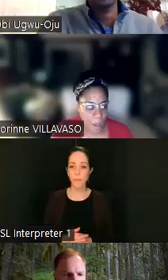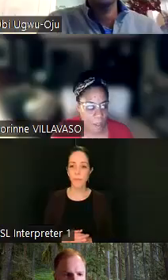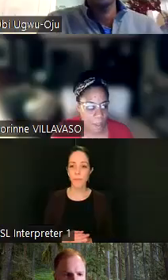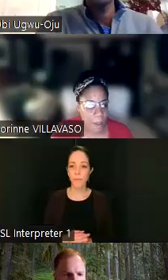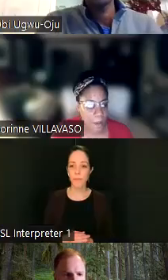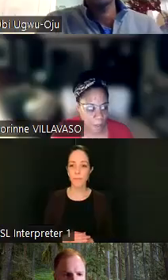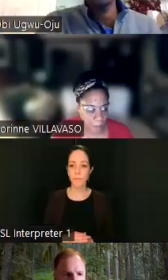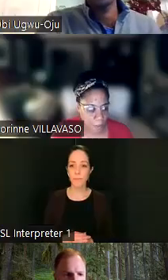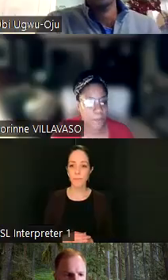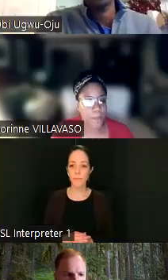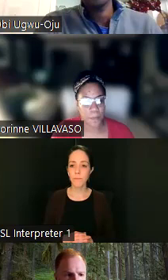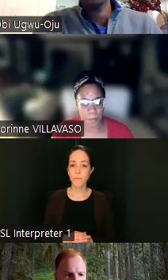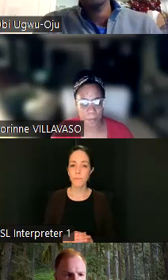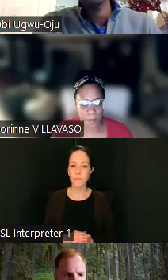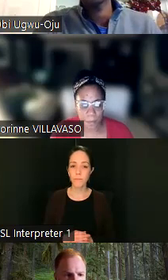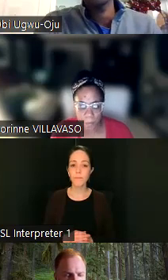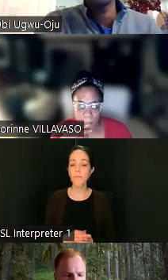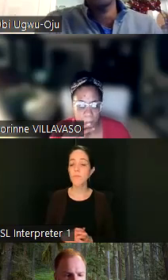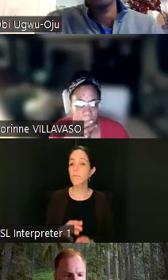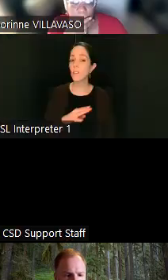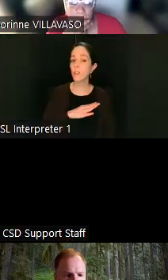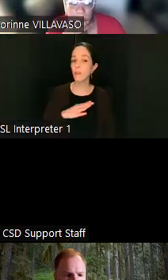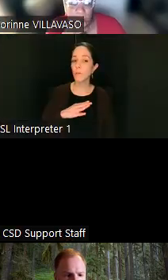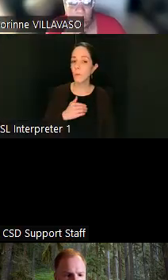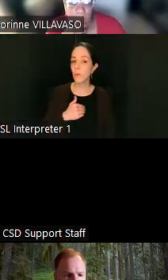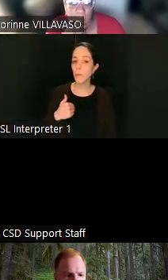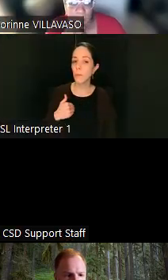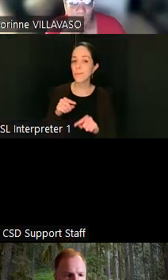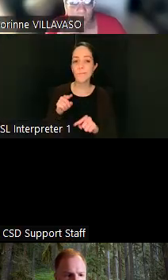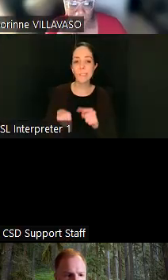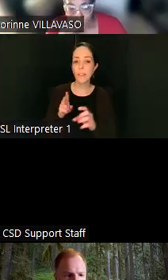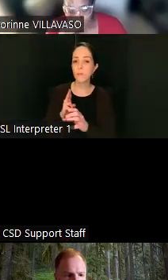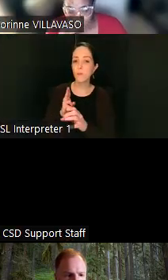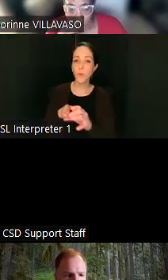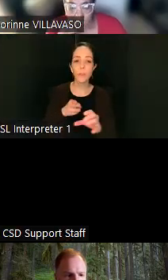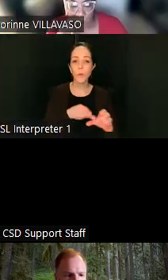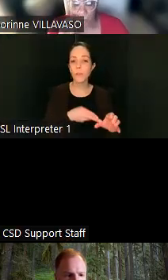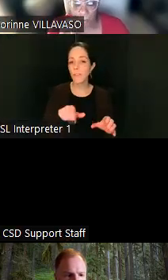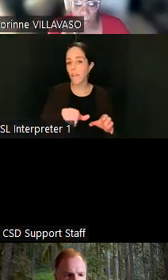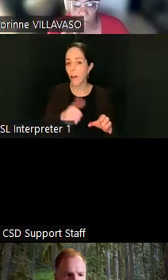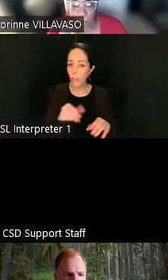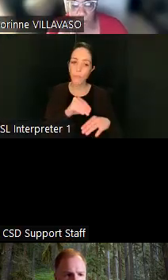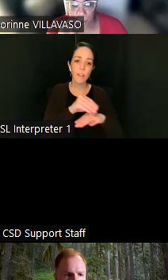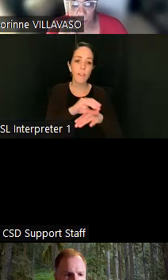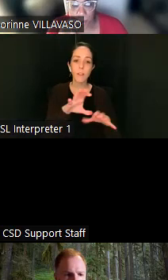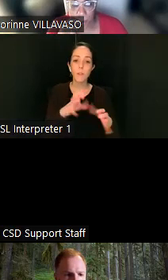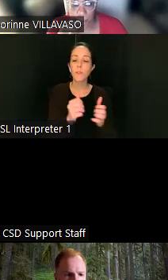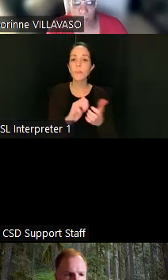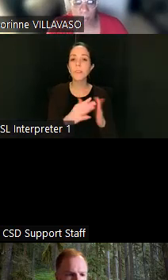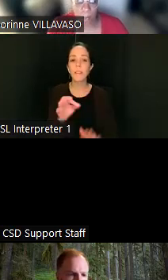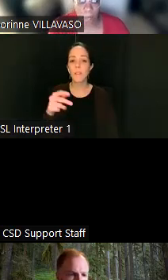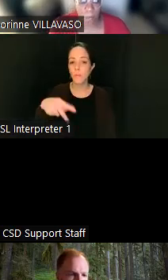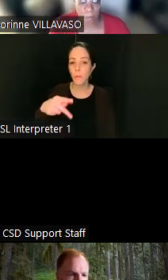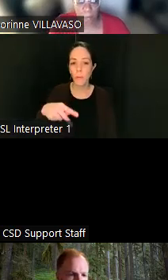And then B, board members cannot be members of any other City of Portland advisory group in